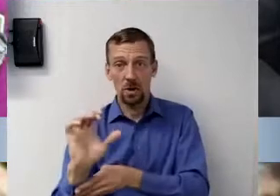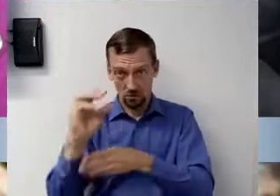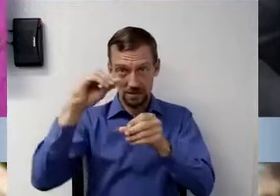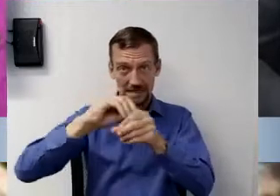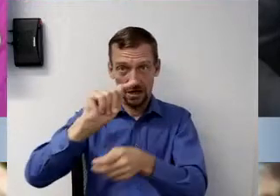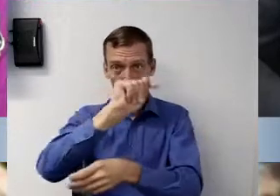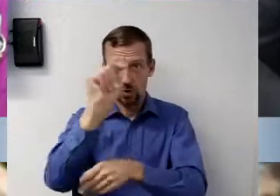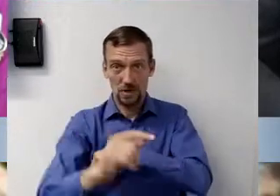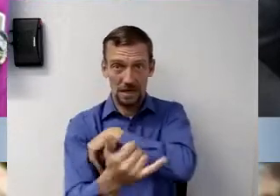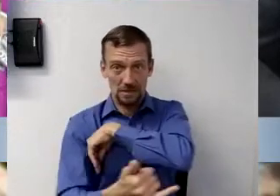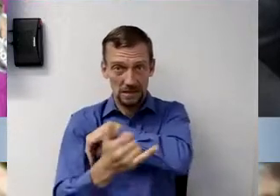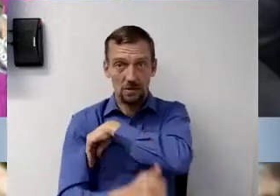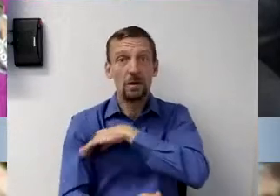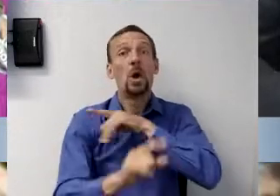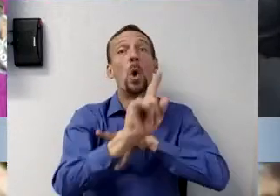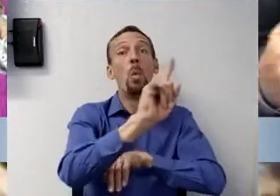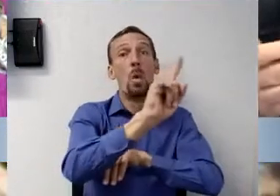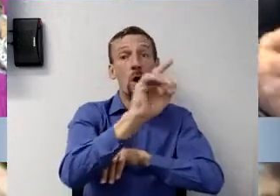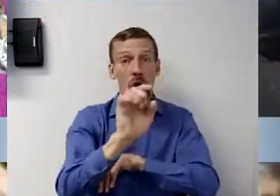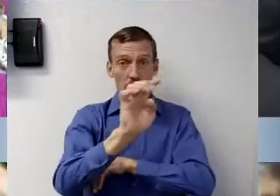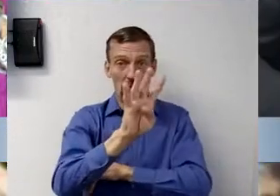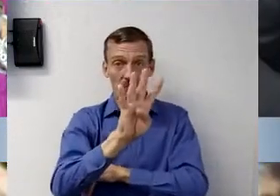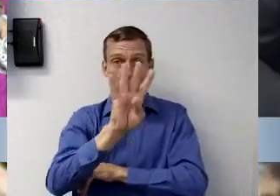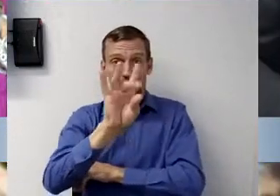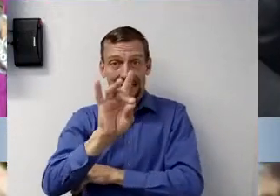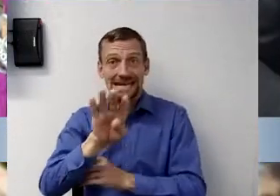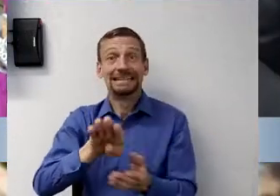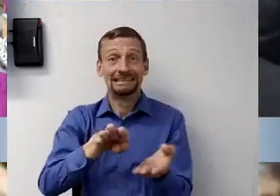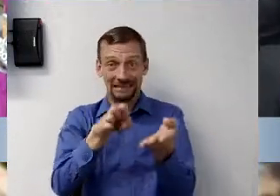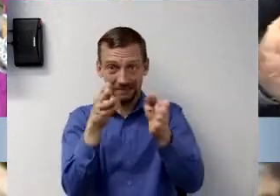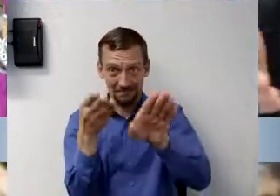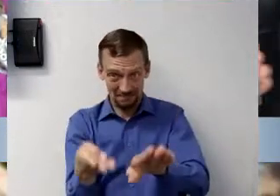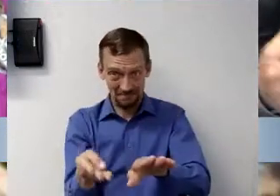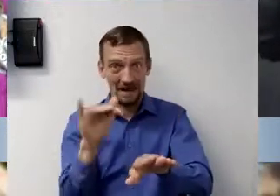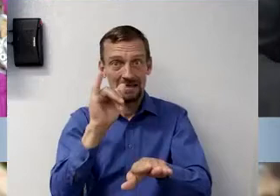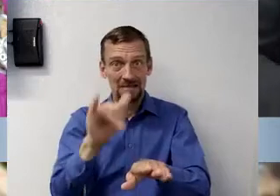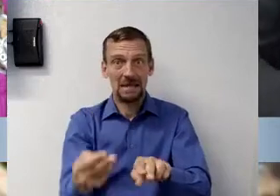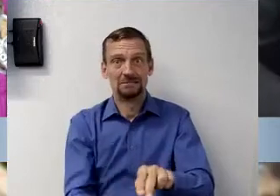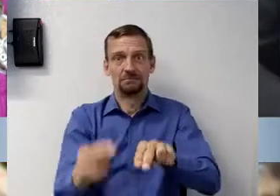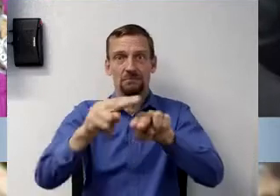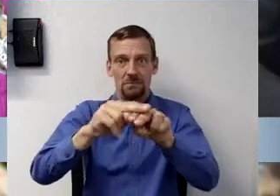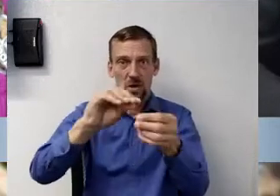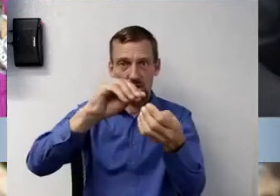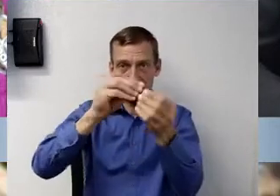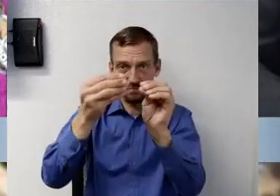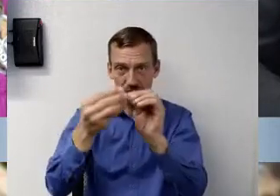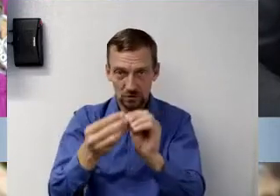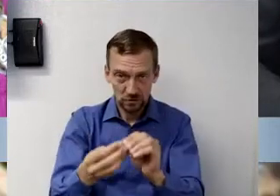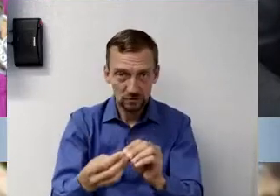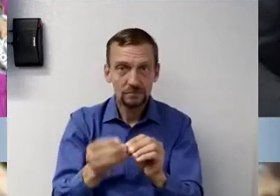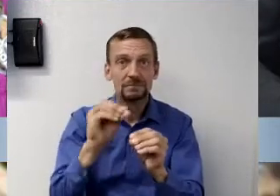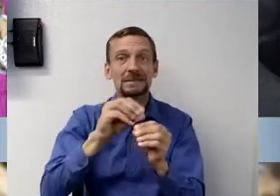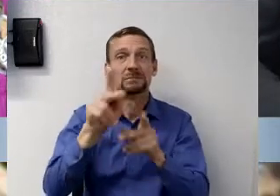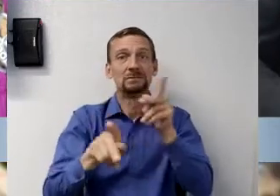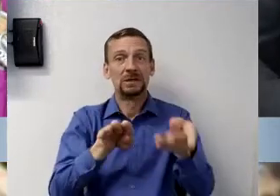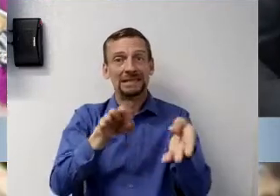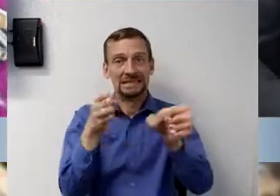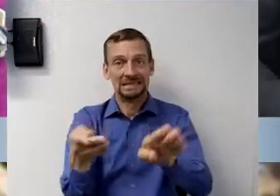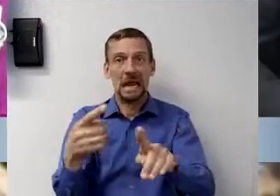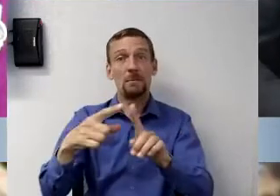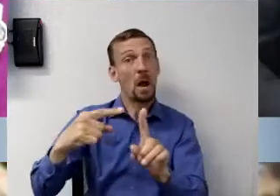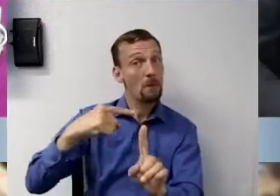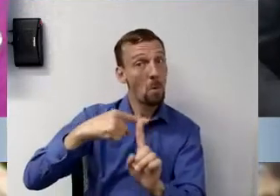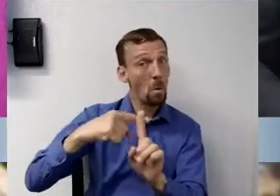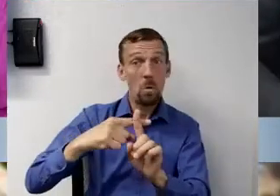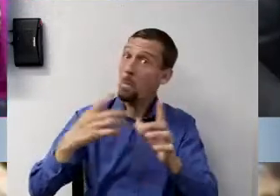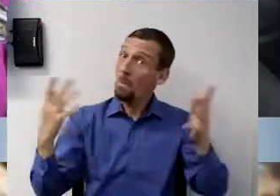We have 148 deaths, which gives rise to that, that third place among the 58 counties. On a very